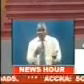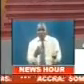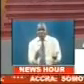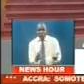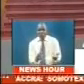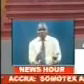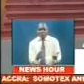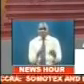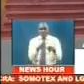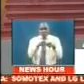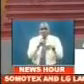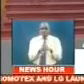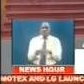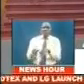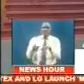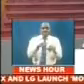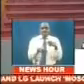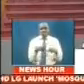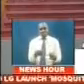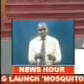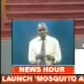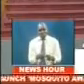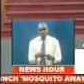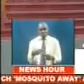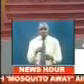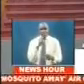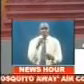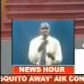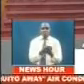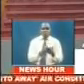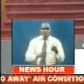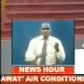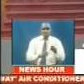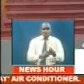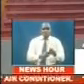that, based on the same homegrown, we are calling the fund to support us in